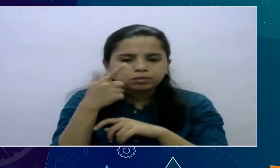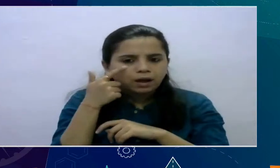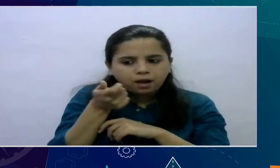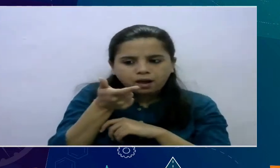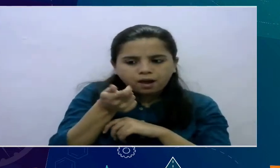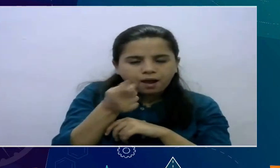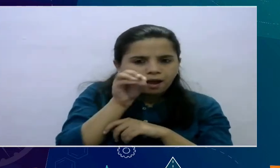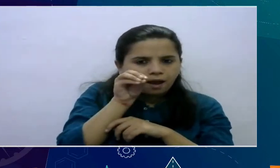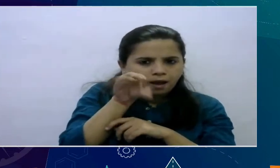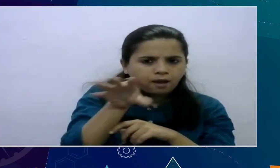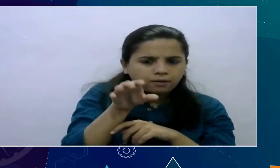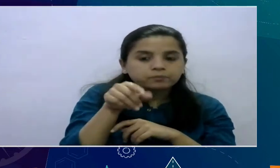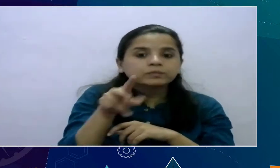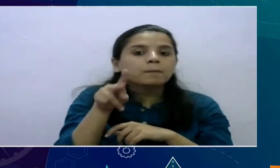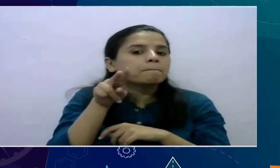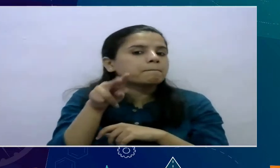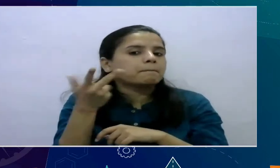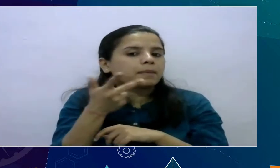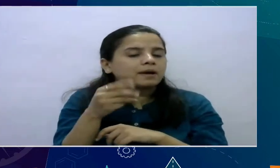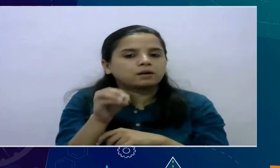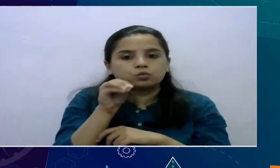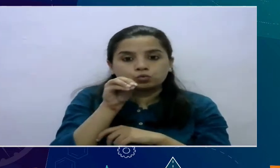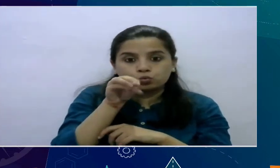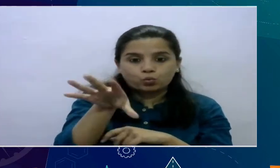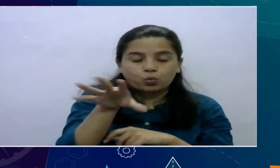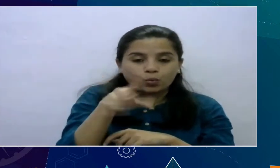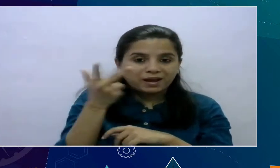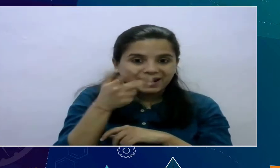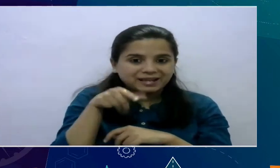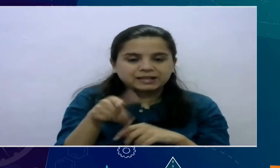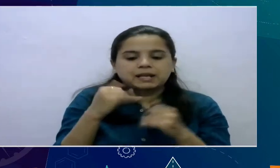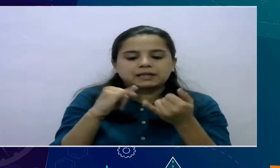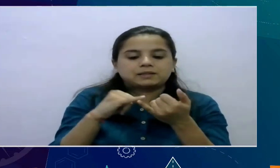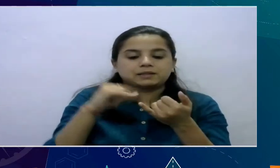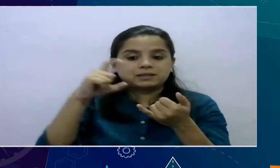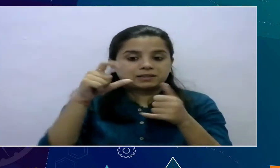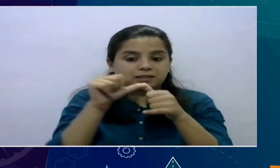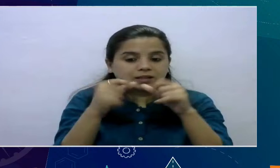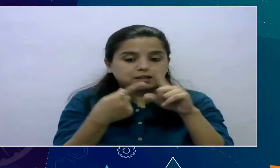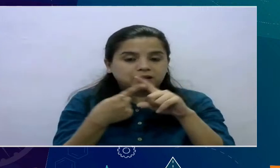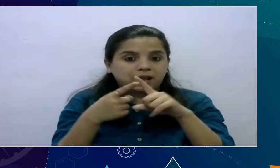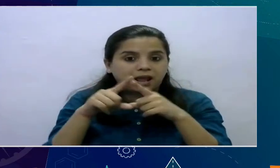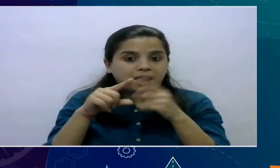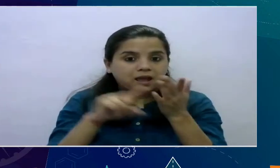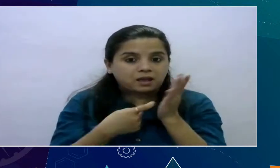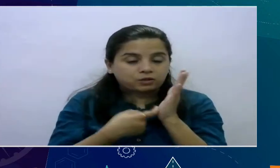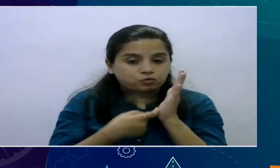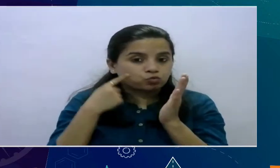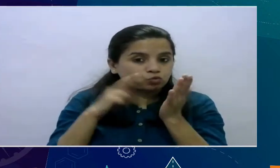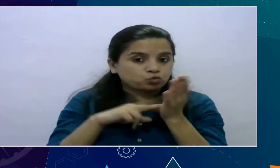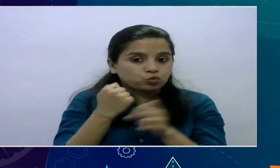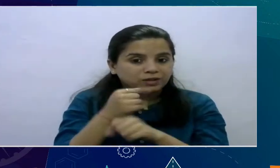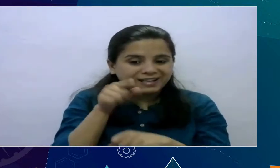have learned, that light, the scattering of light, the pathway of light is easily not visible with